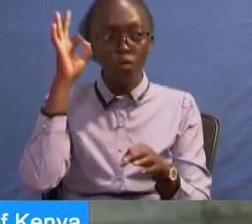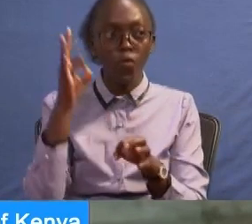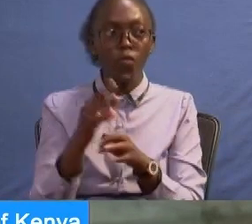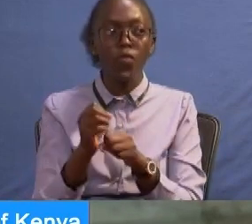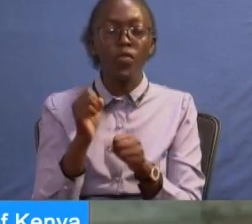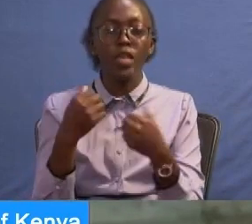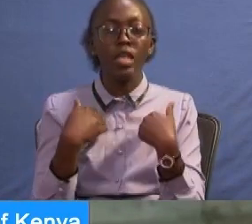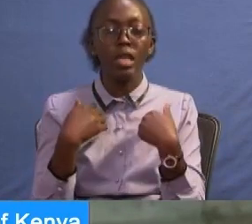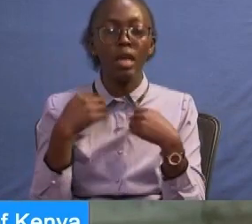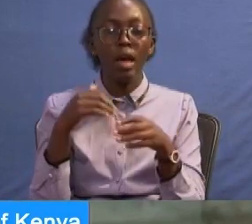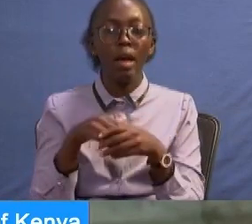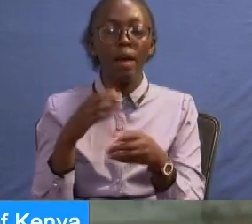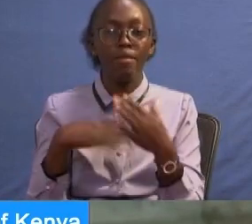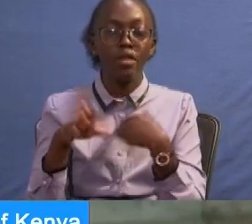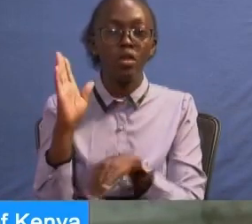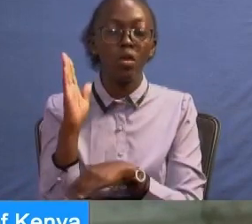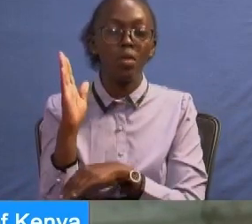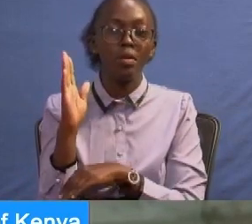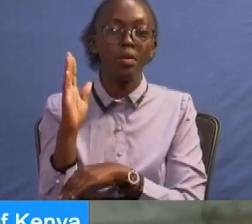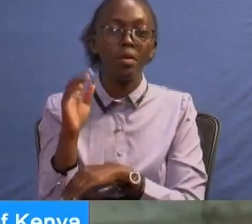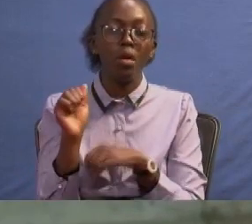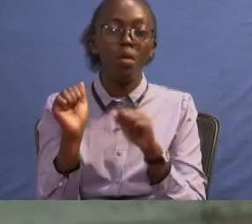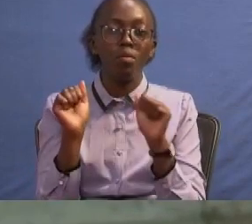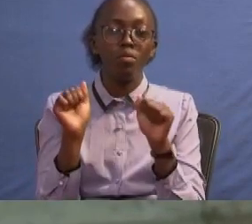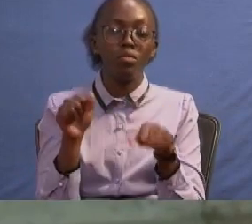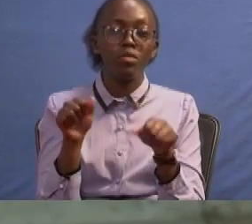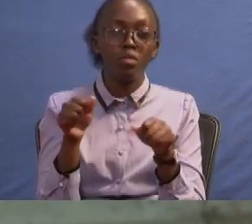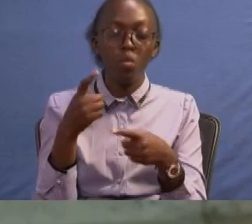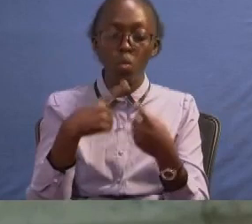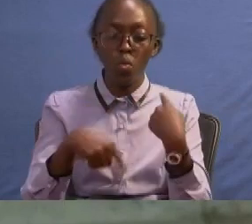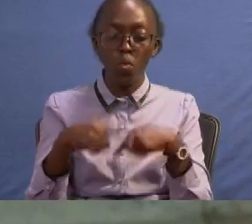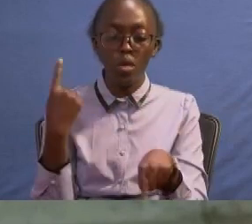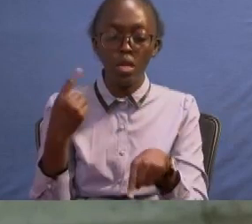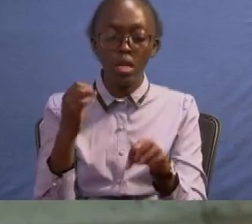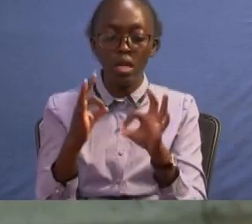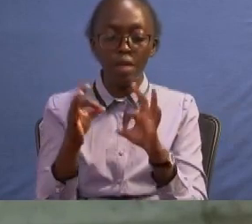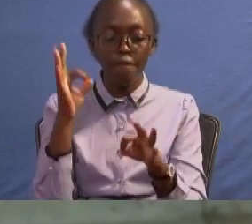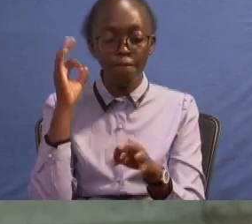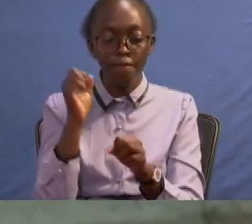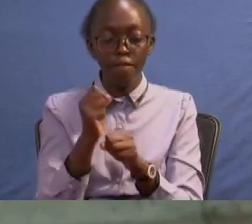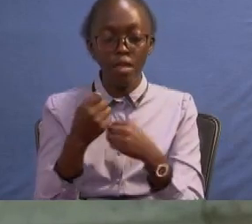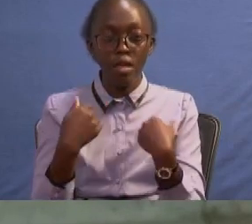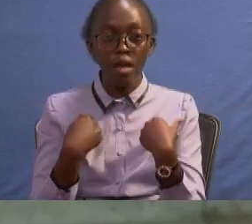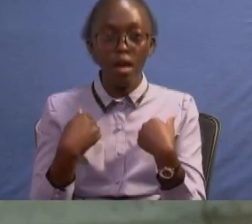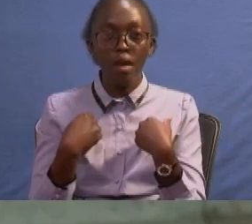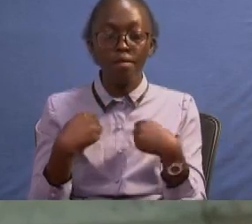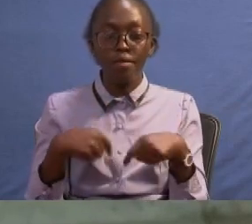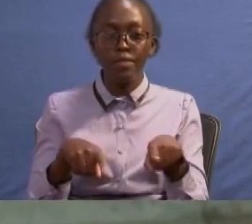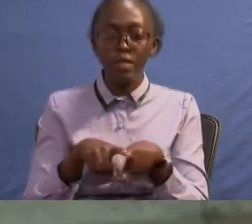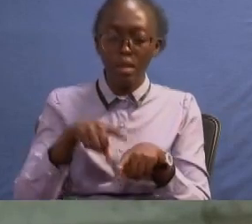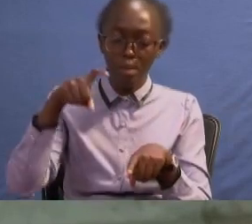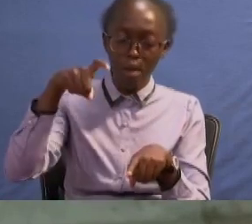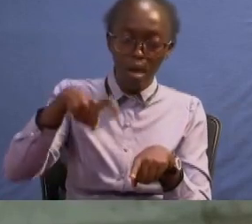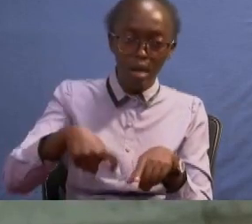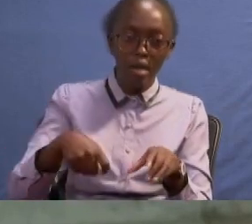You can be more than conquerors if you have faith and anchor everything